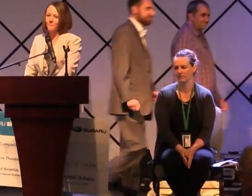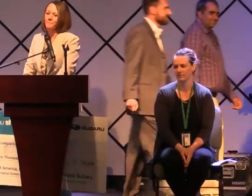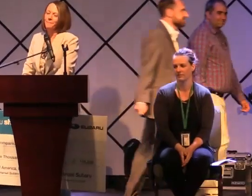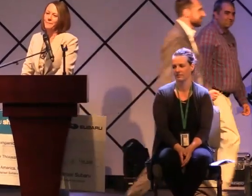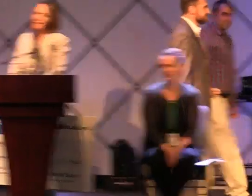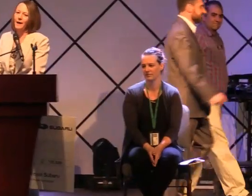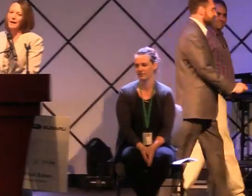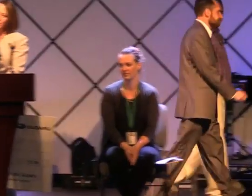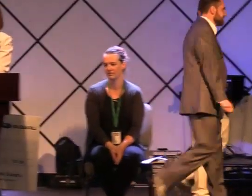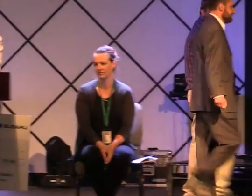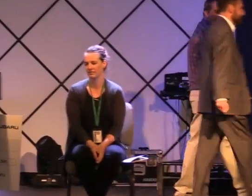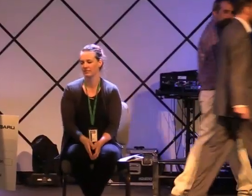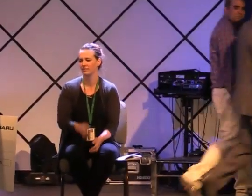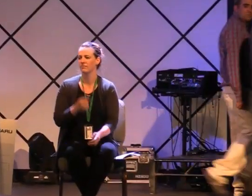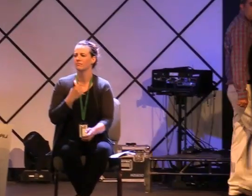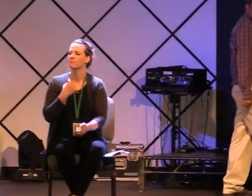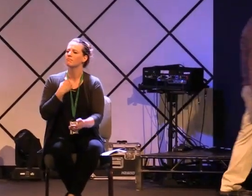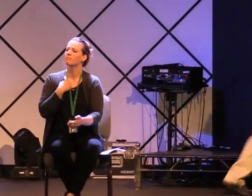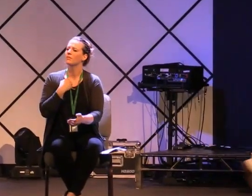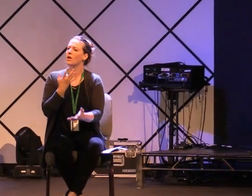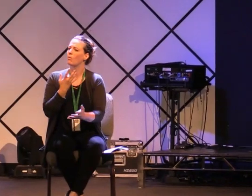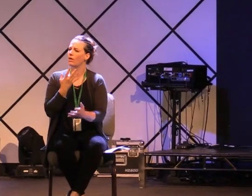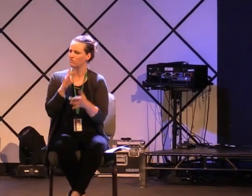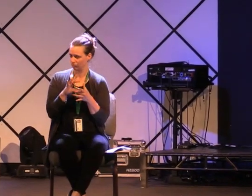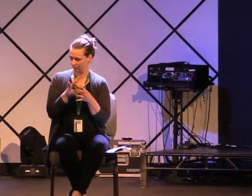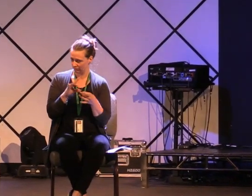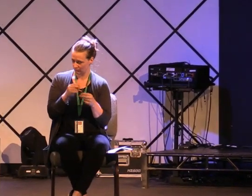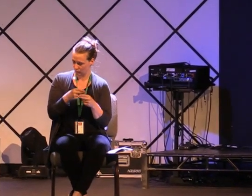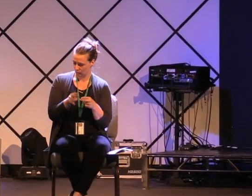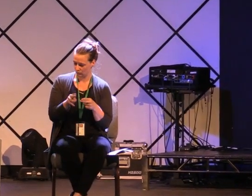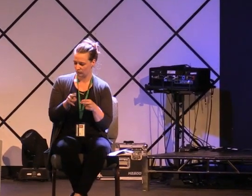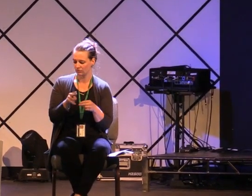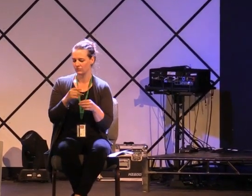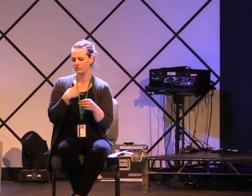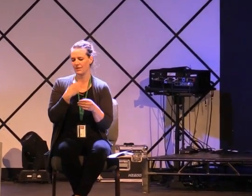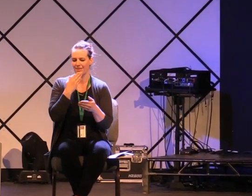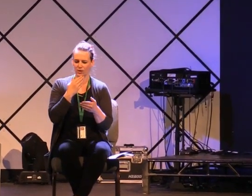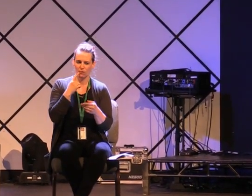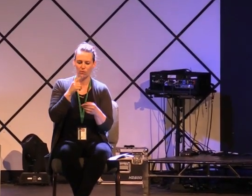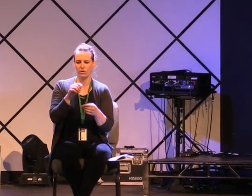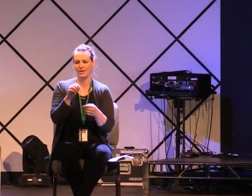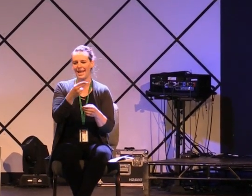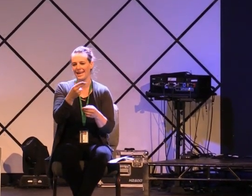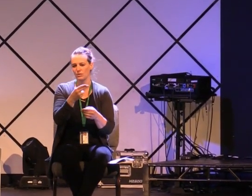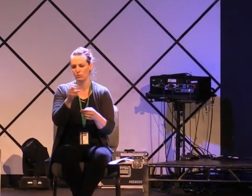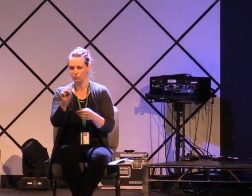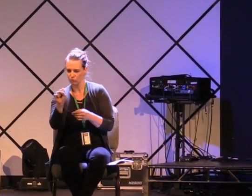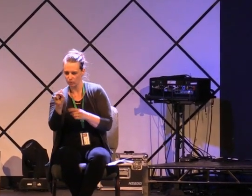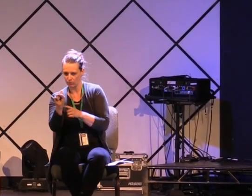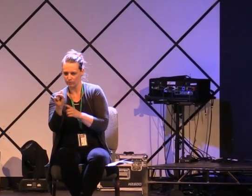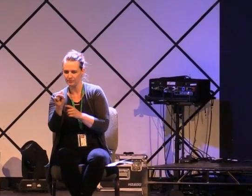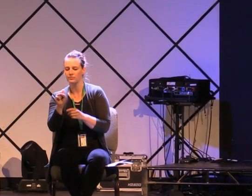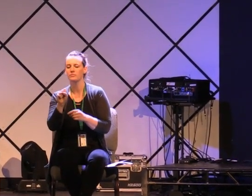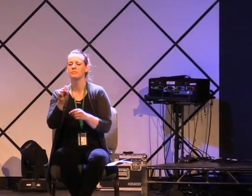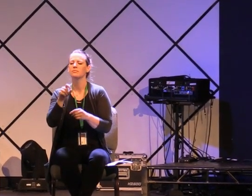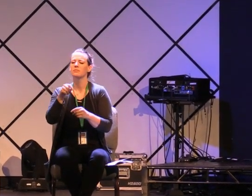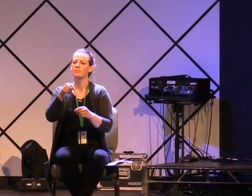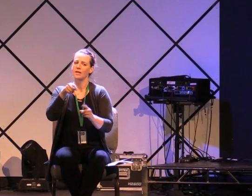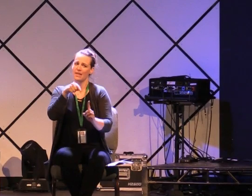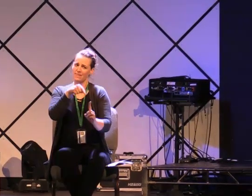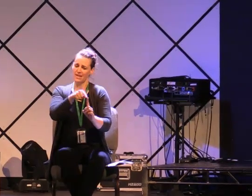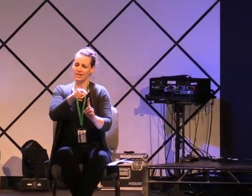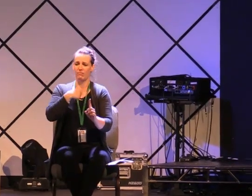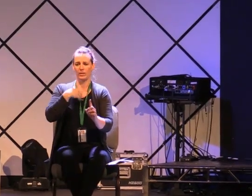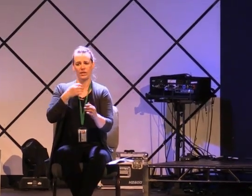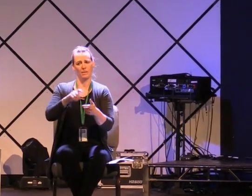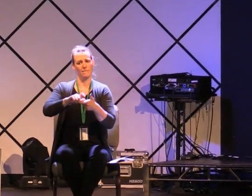And I just want to say a few quick words about Hansel Subaru. They have been a significant partner